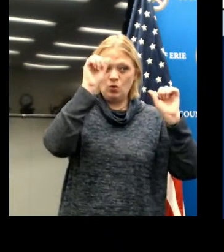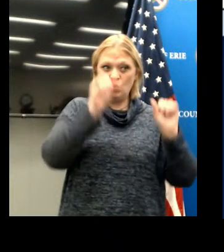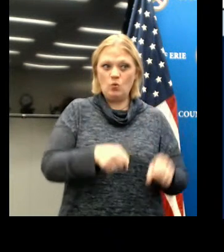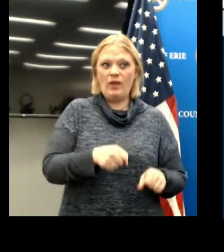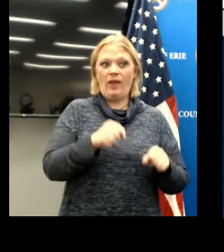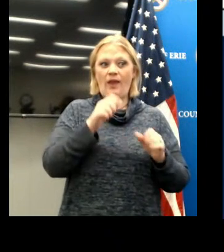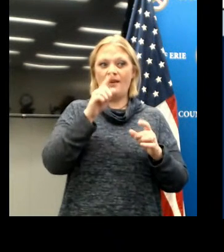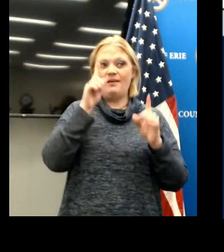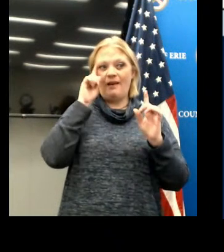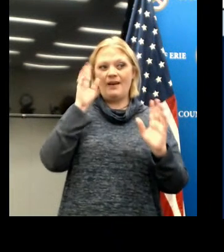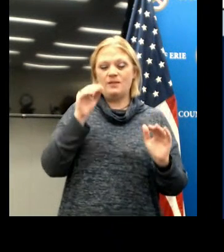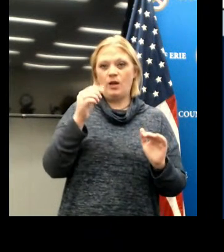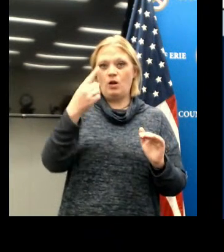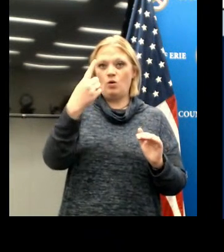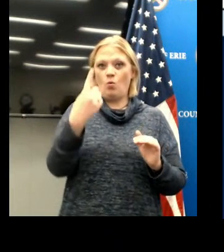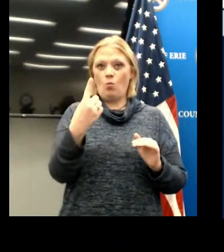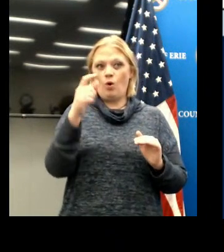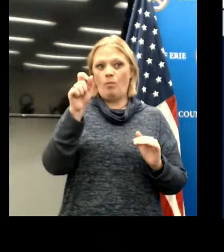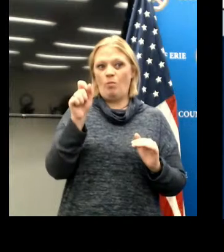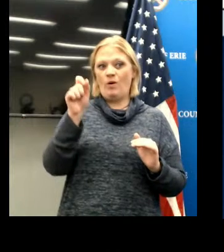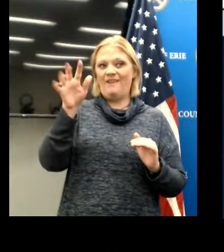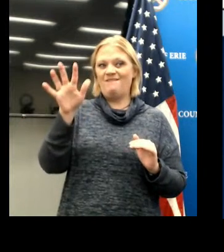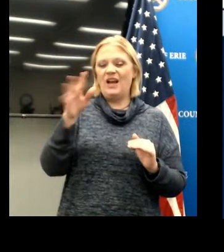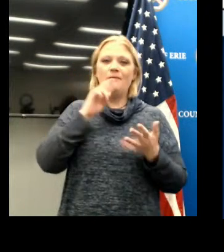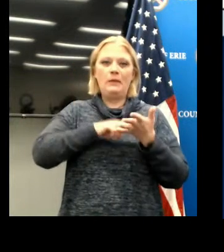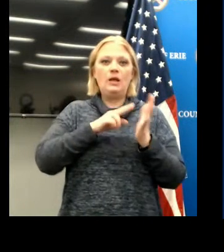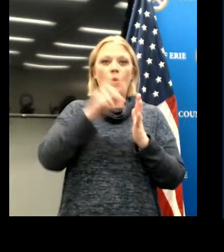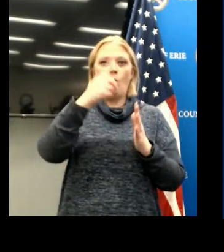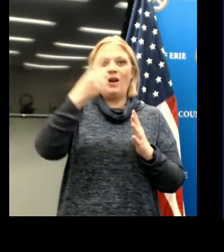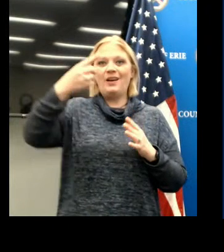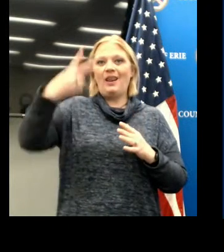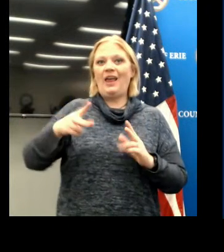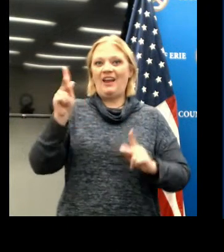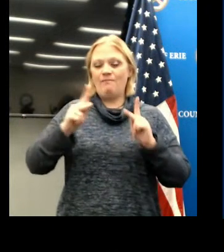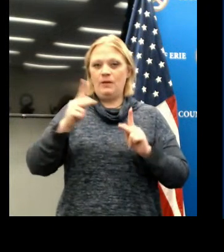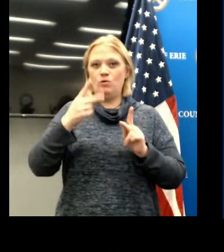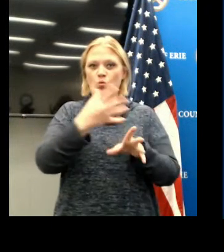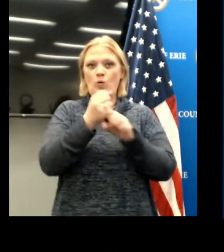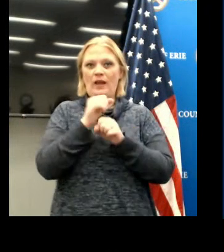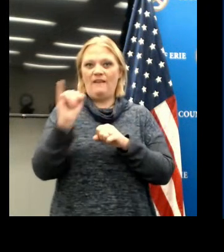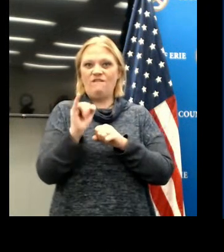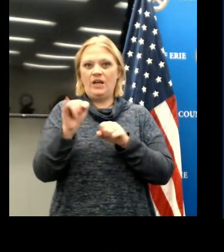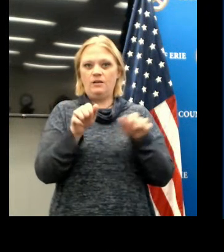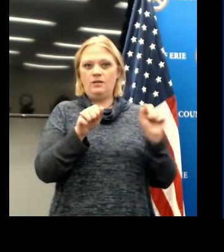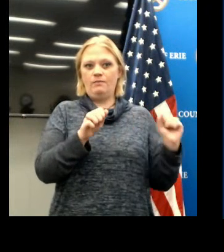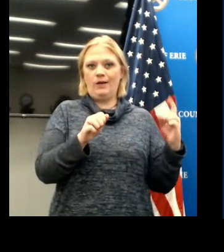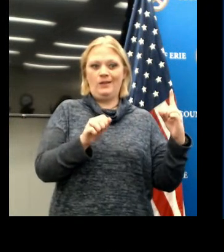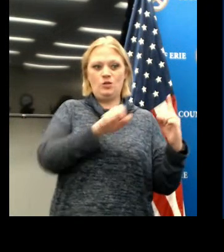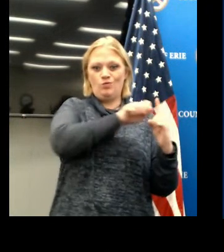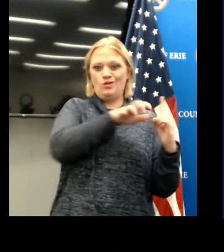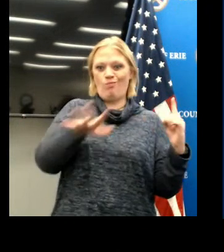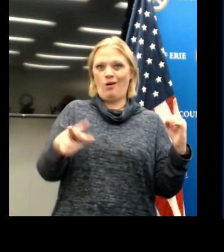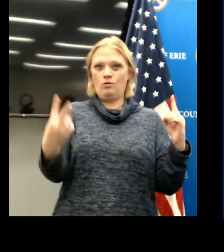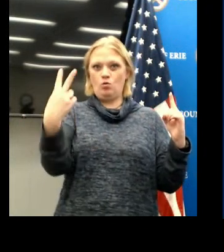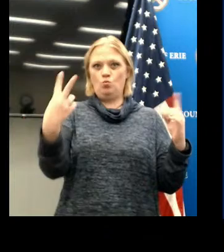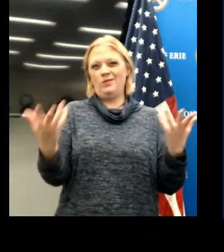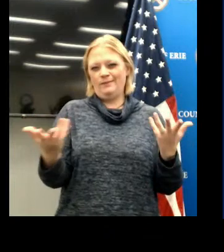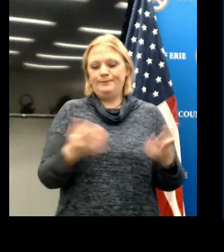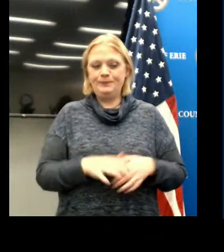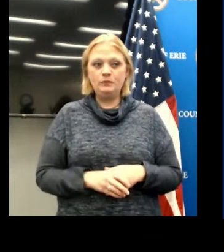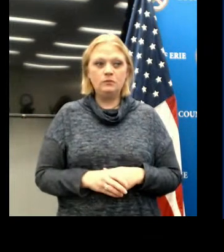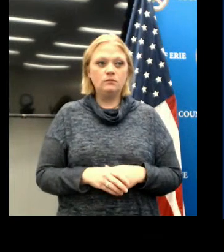get infected as a result of that one person. This is a bad situation. So these are data looking at